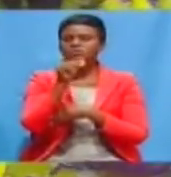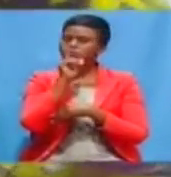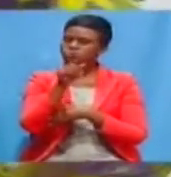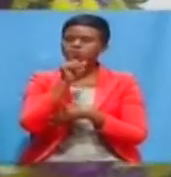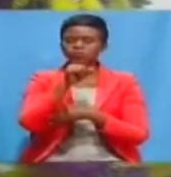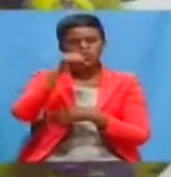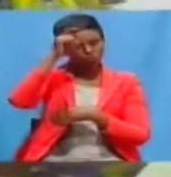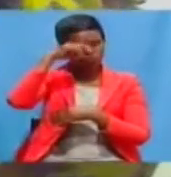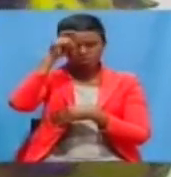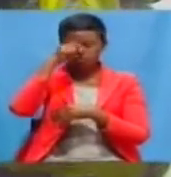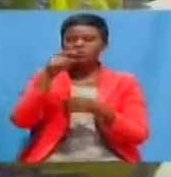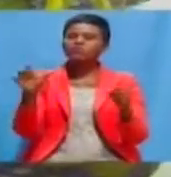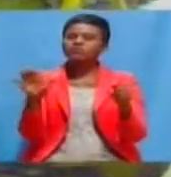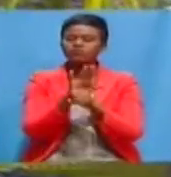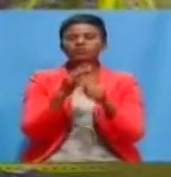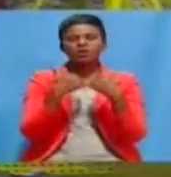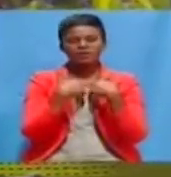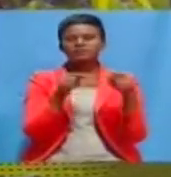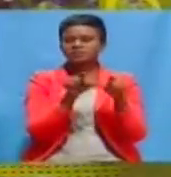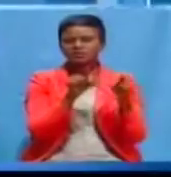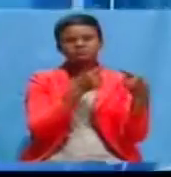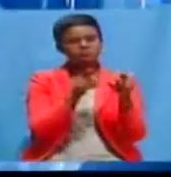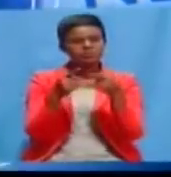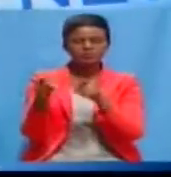of wisdom and unique talents.